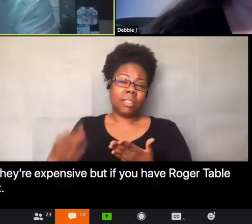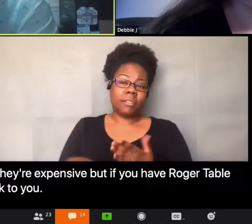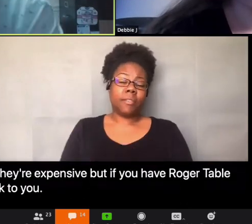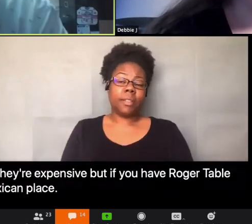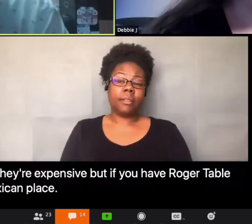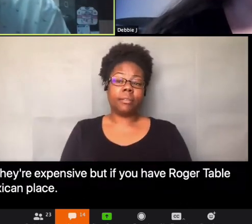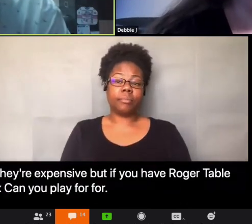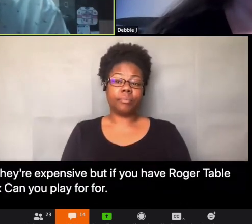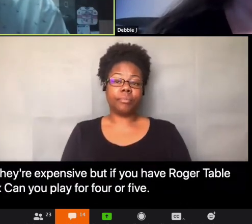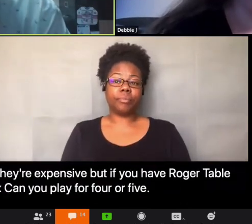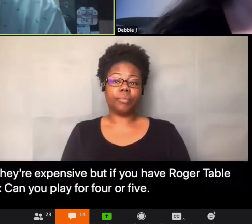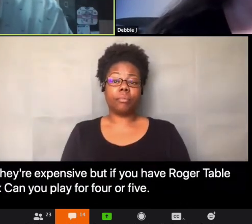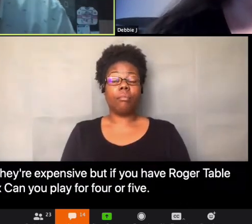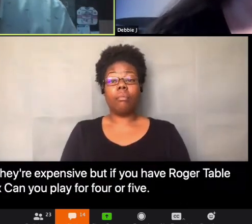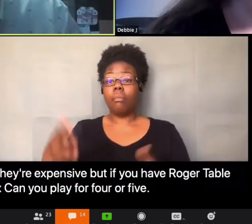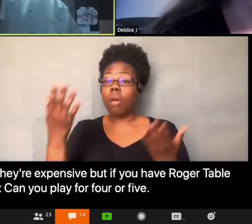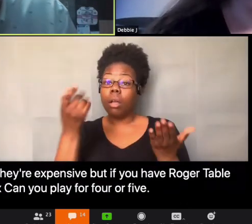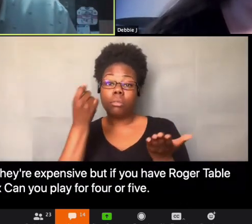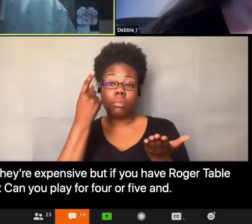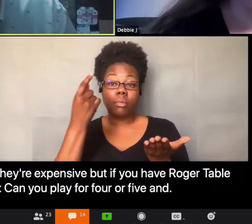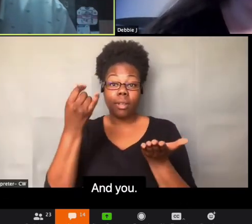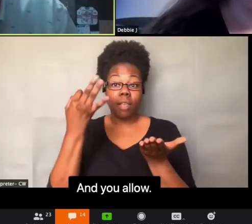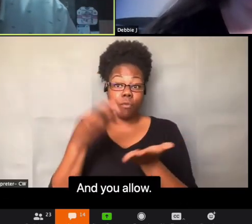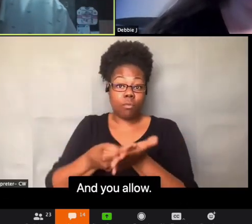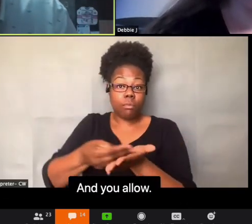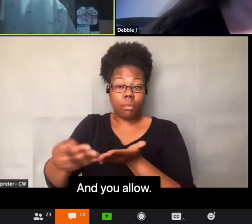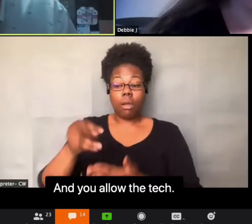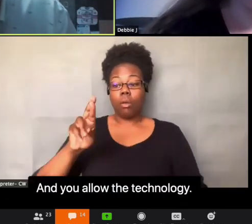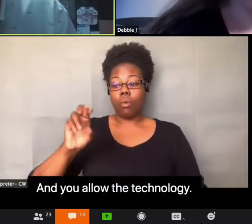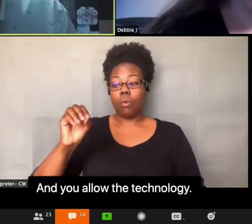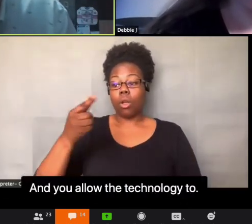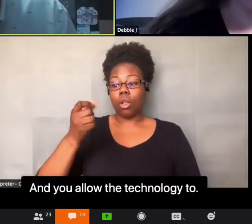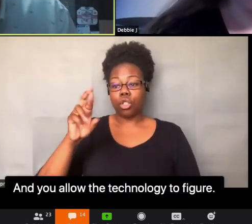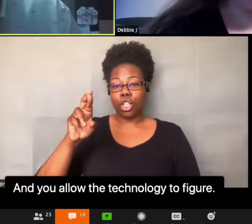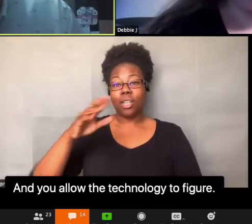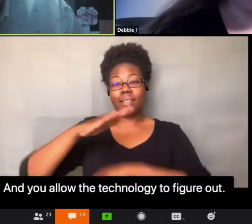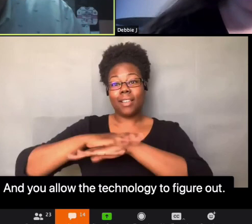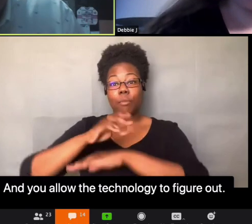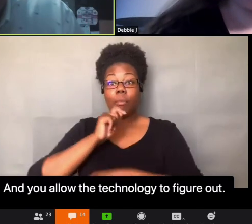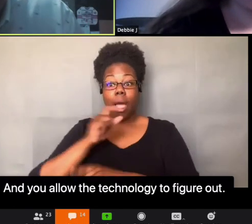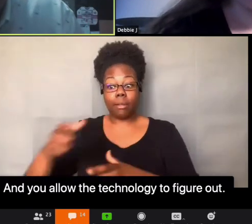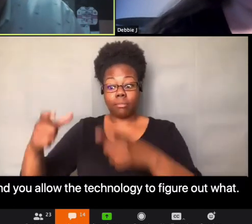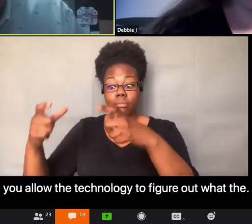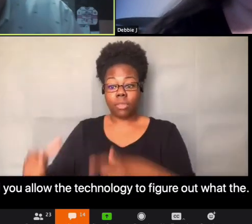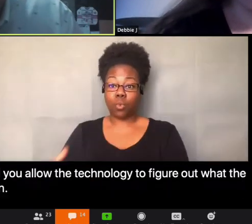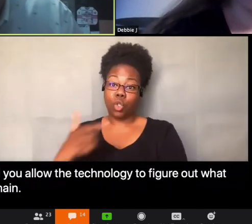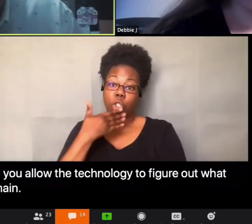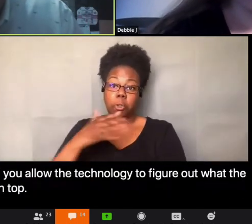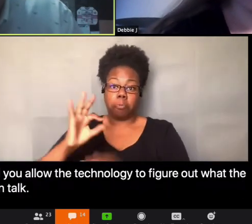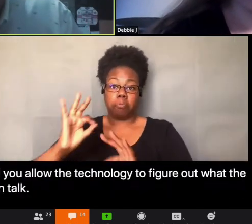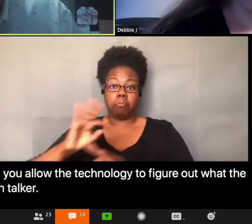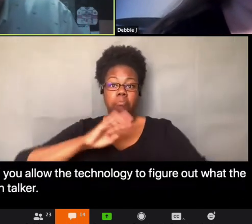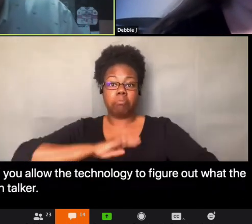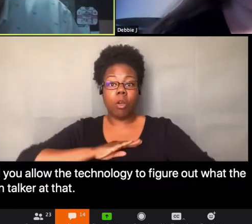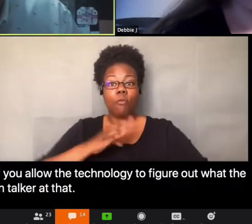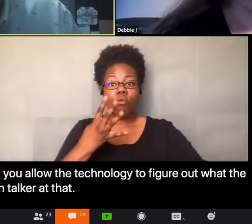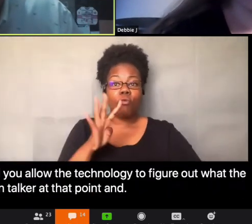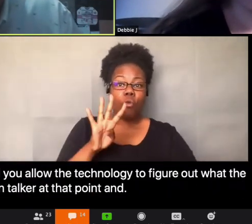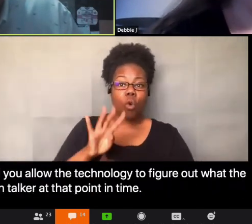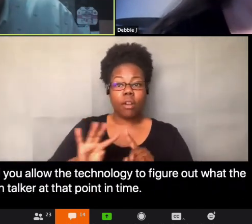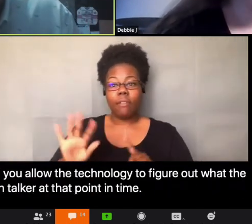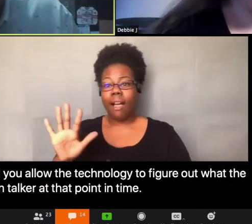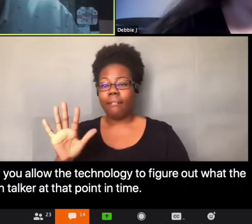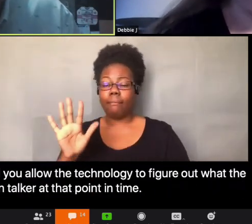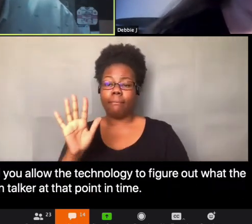play for 4 or 5, and you allow the technology to figure out what the main talker at that point in